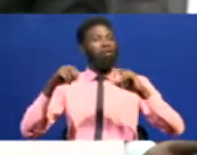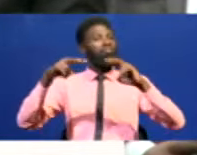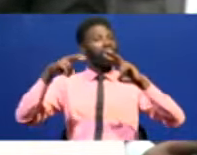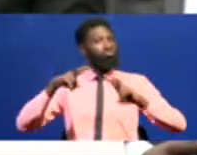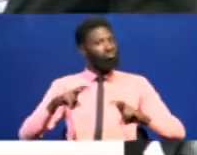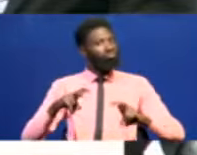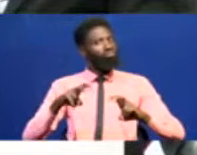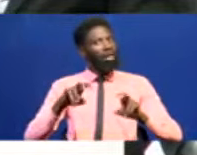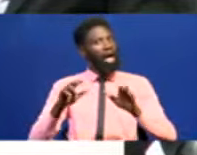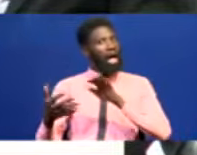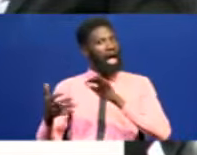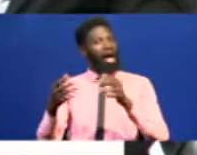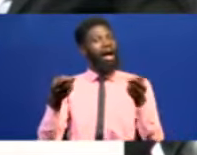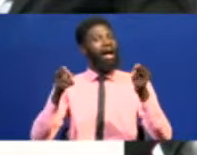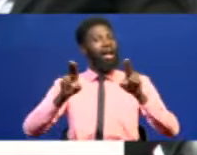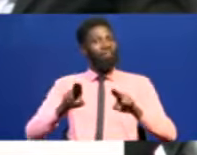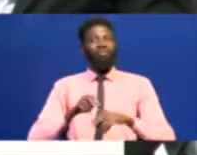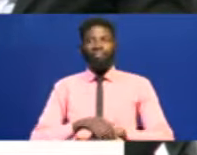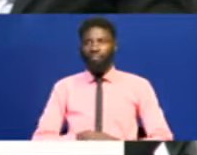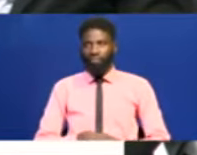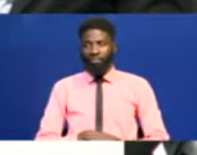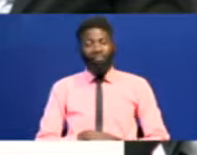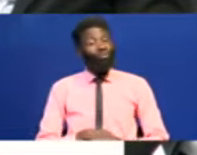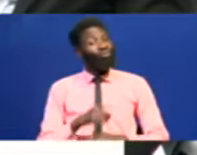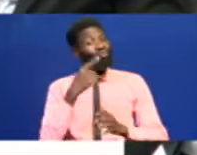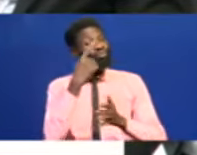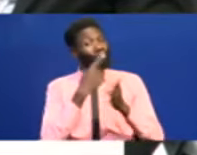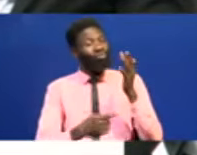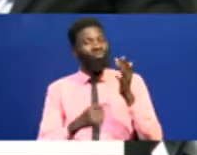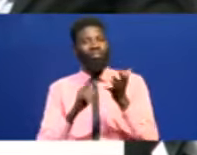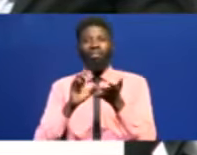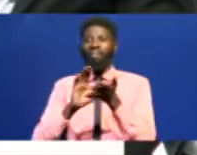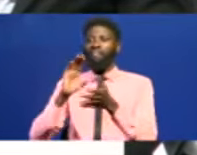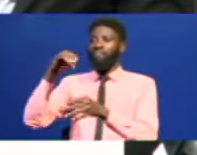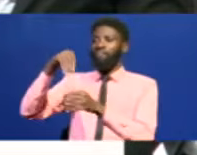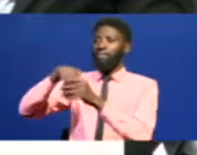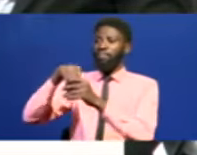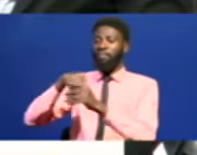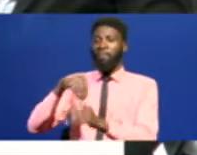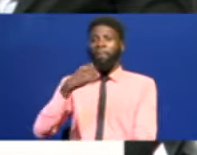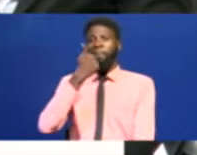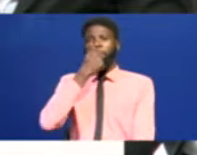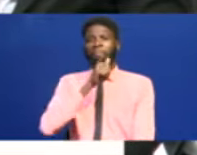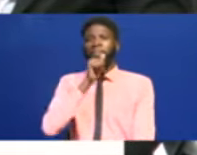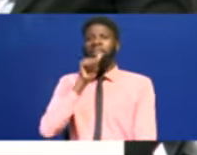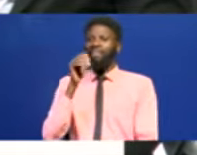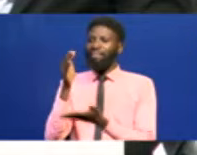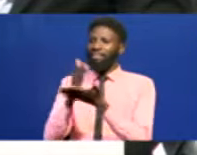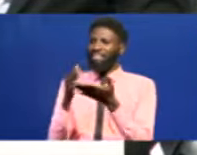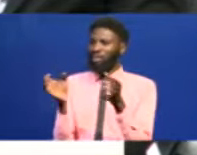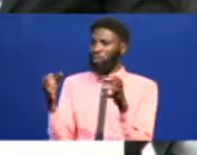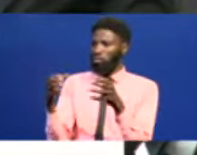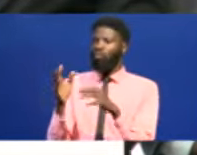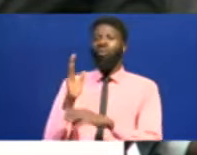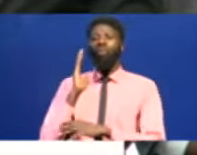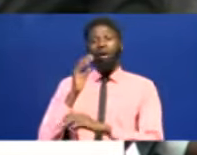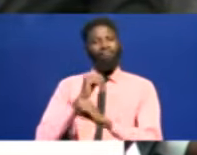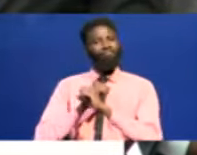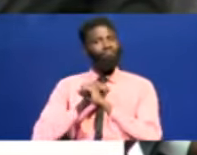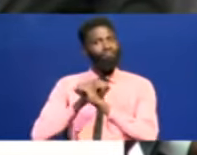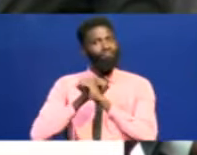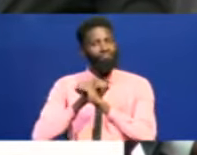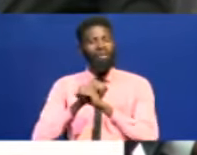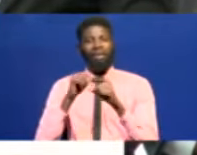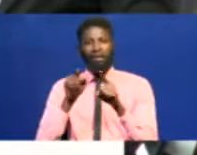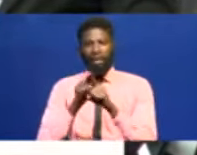that incident. Is that the investments that are made by private sector interests, that they will be protected and that there is a rule